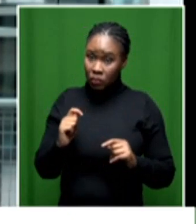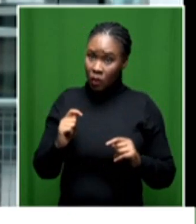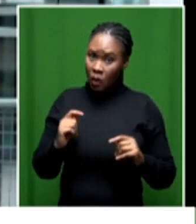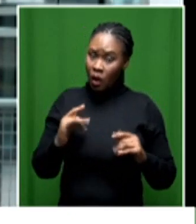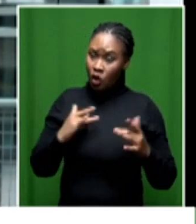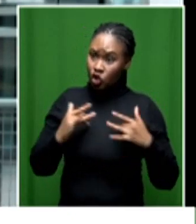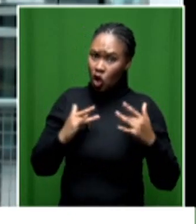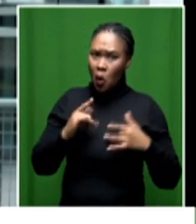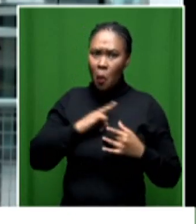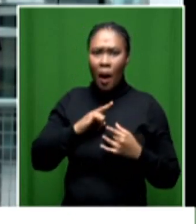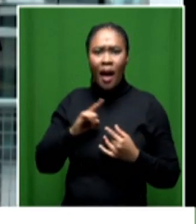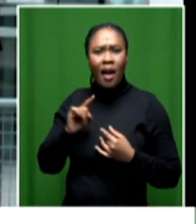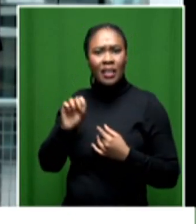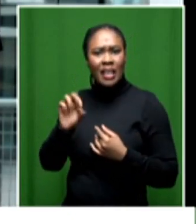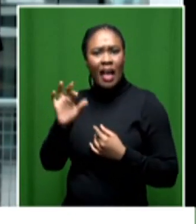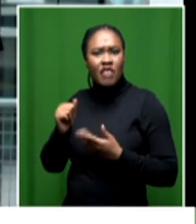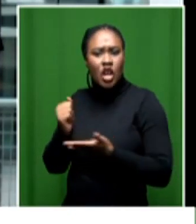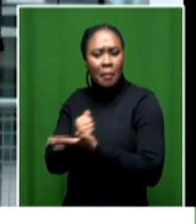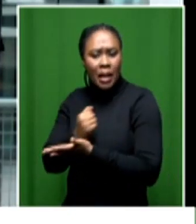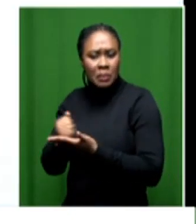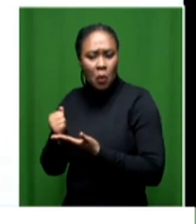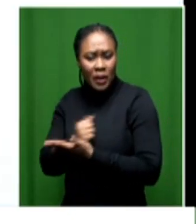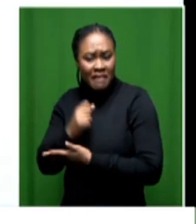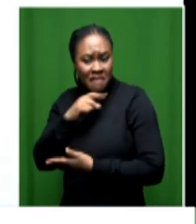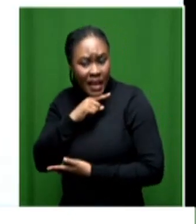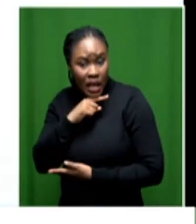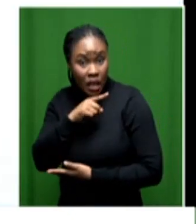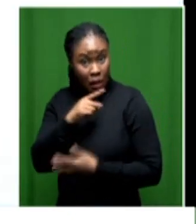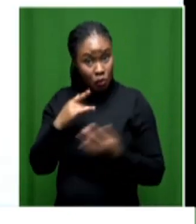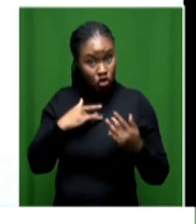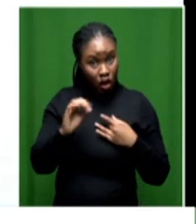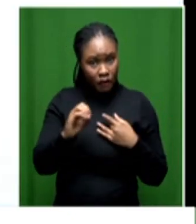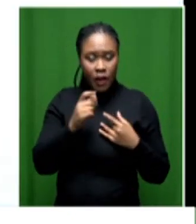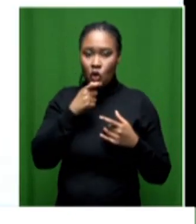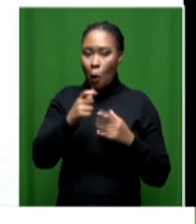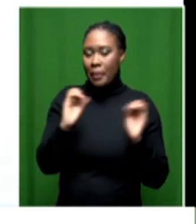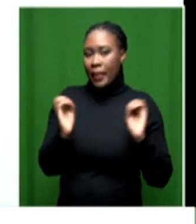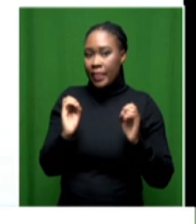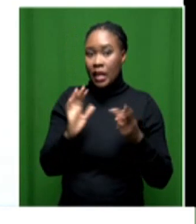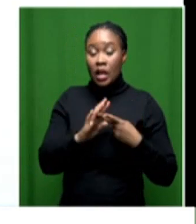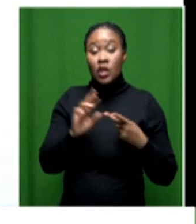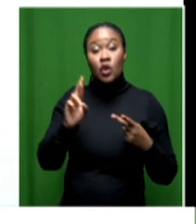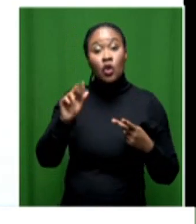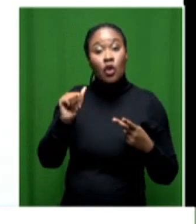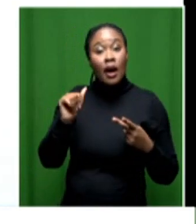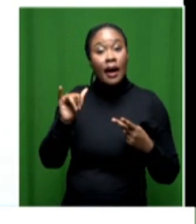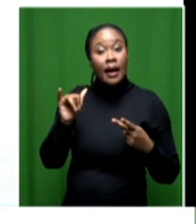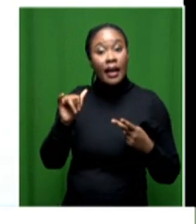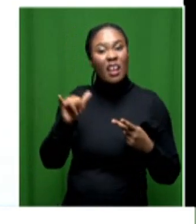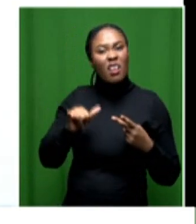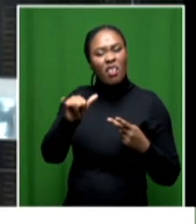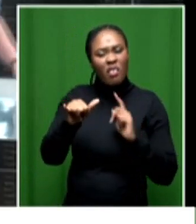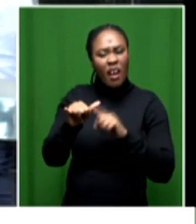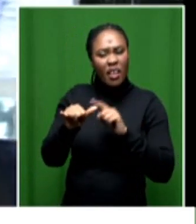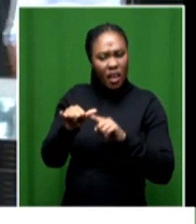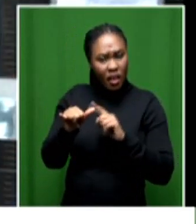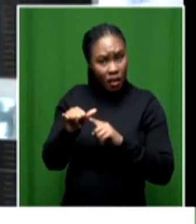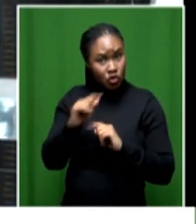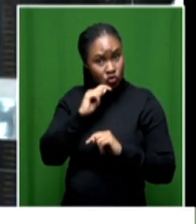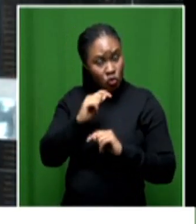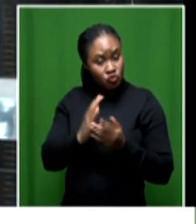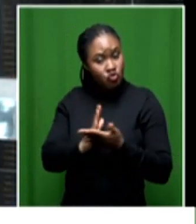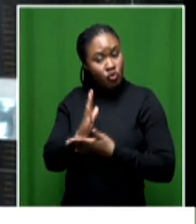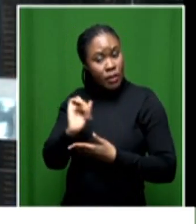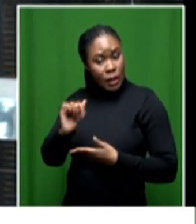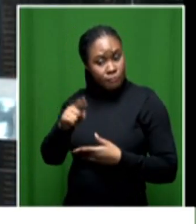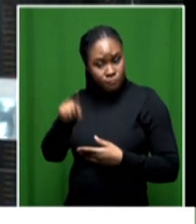fraudulent South African documents. It also didn't comment on whether Ryanair were right to forbid travel for those